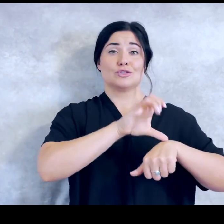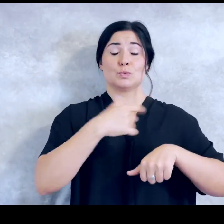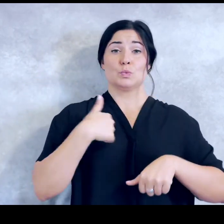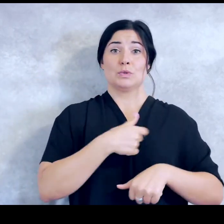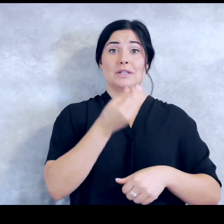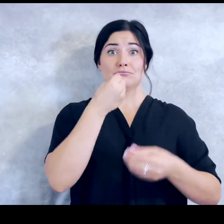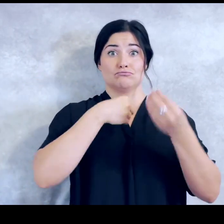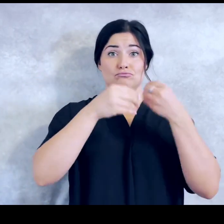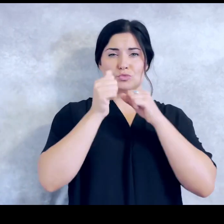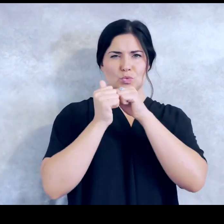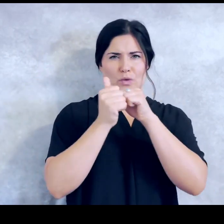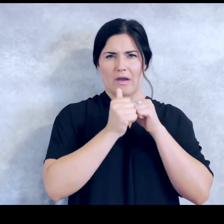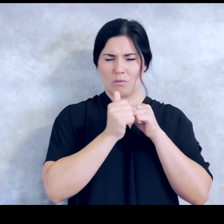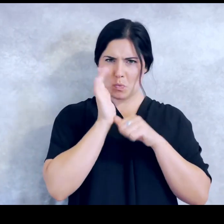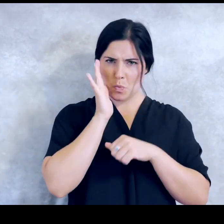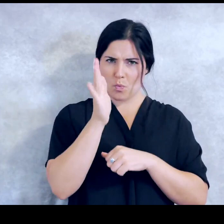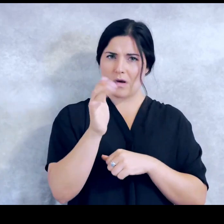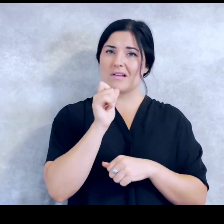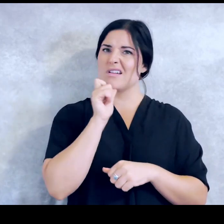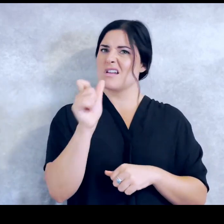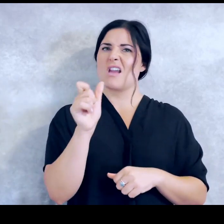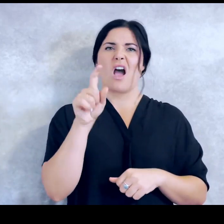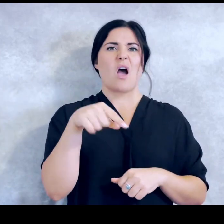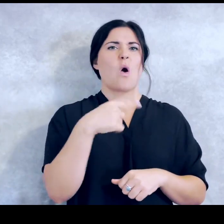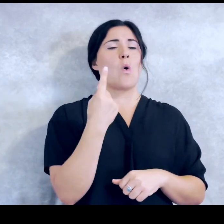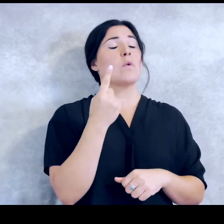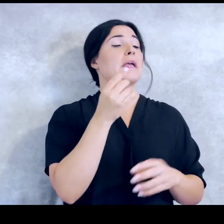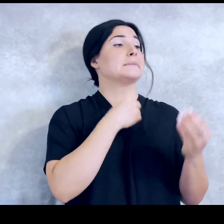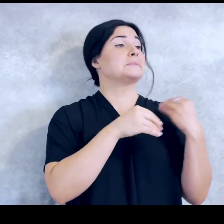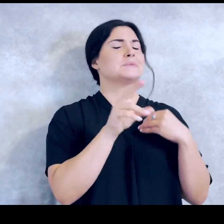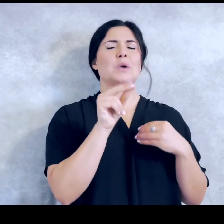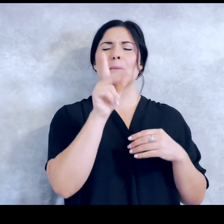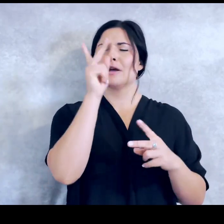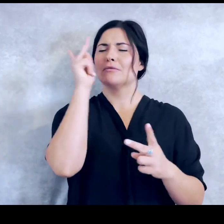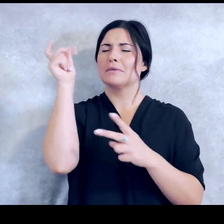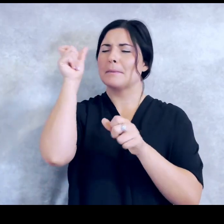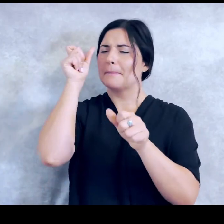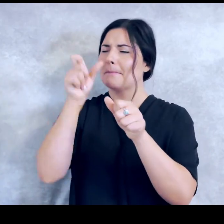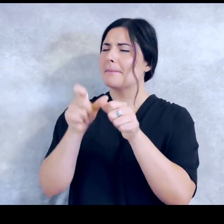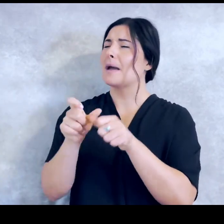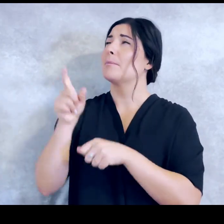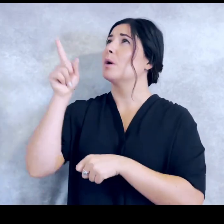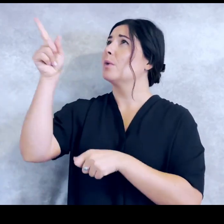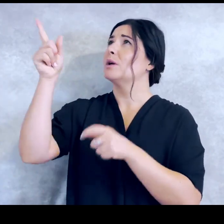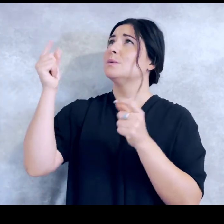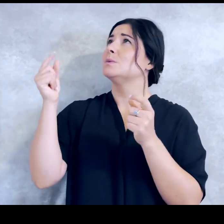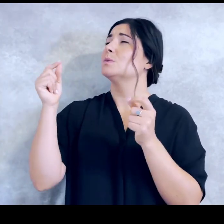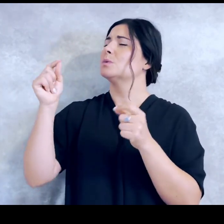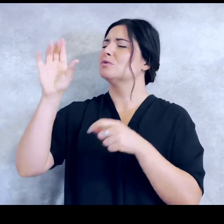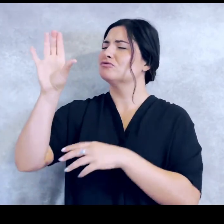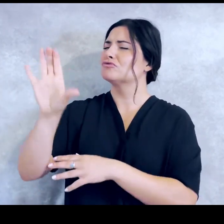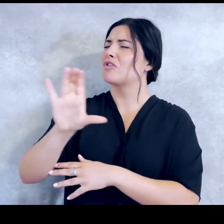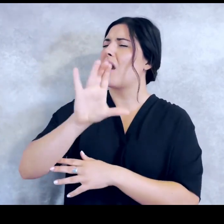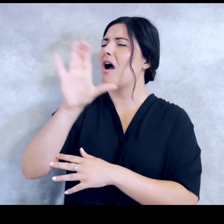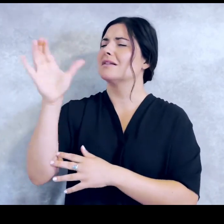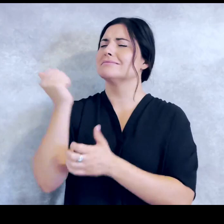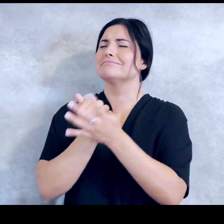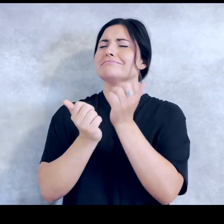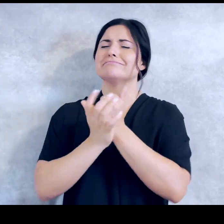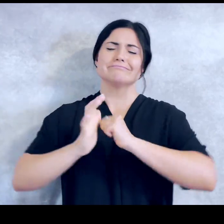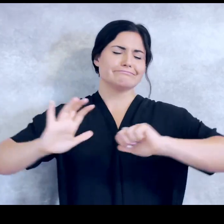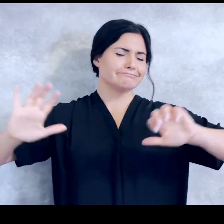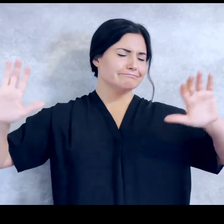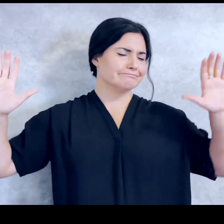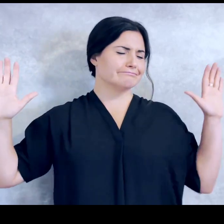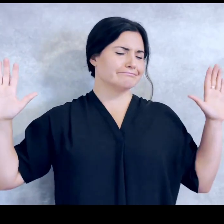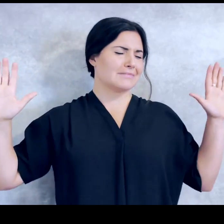that first church, we will break bread together, and we will not do it in vain, but we'll do it with your memory of your arms stretched across the cross